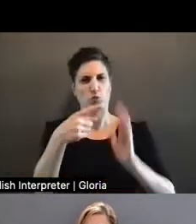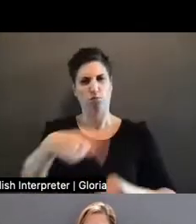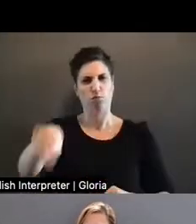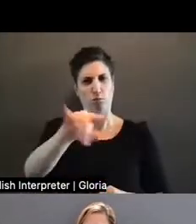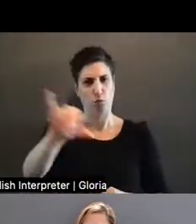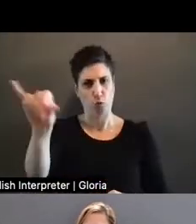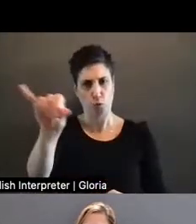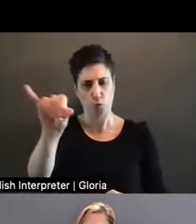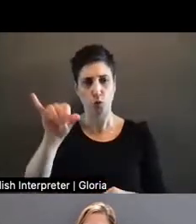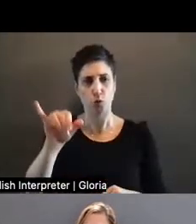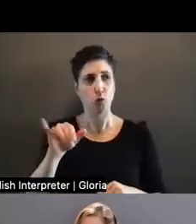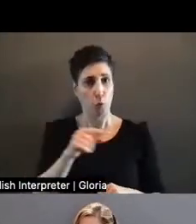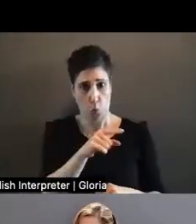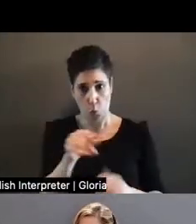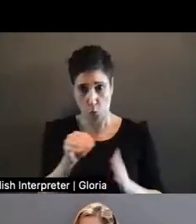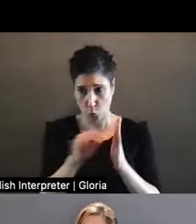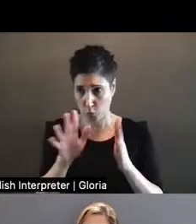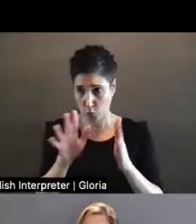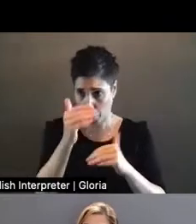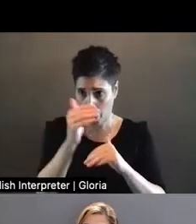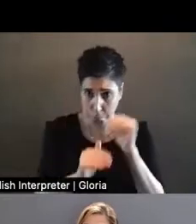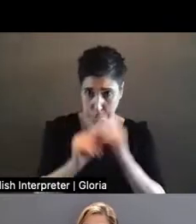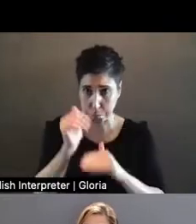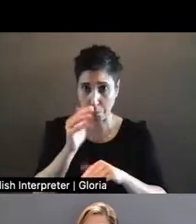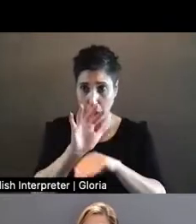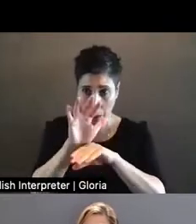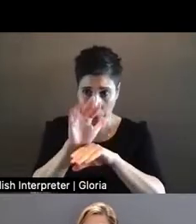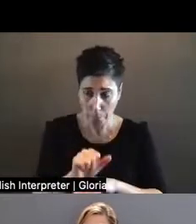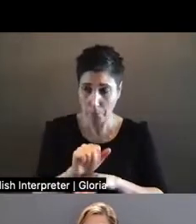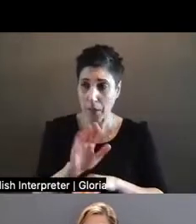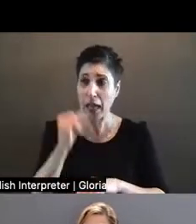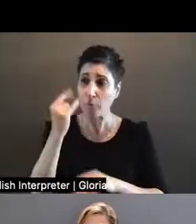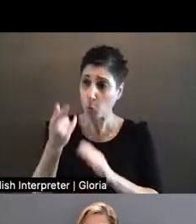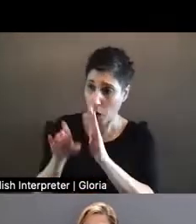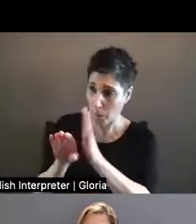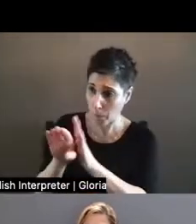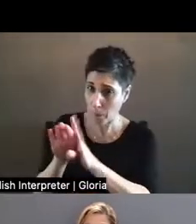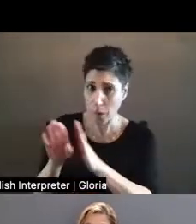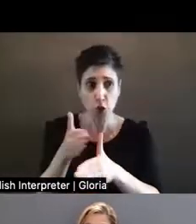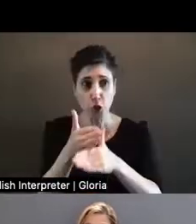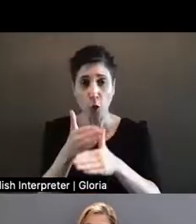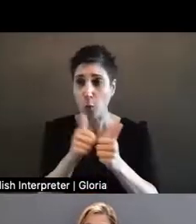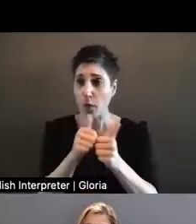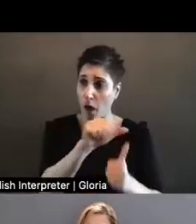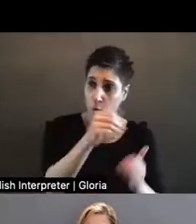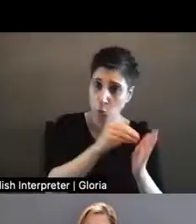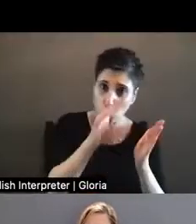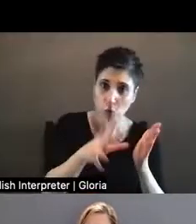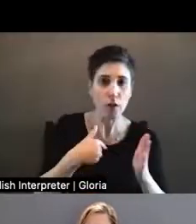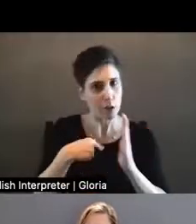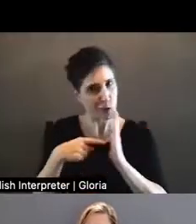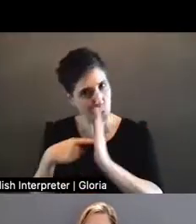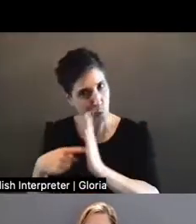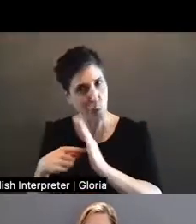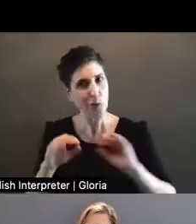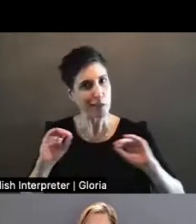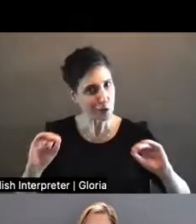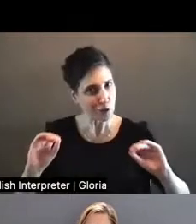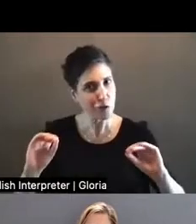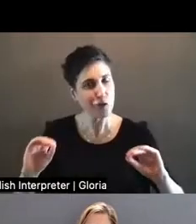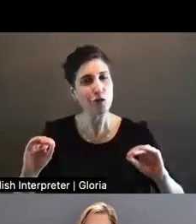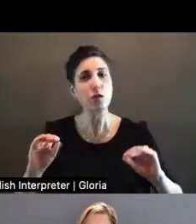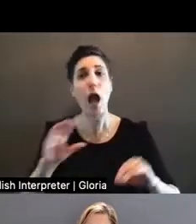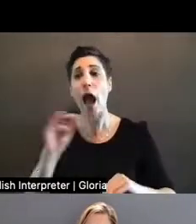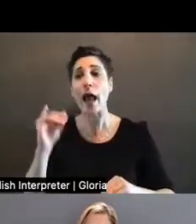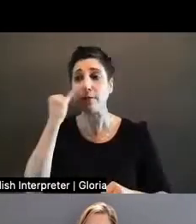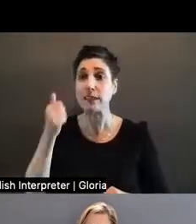that. And then we would show them how to share their Kahoot with other students, and also set it up if they wanted to set it as a challenge